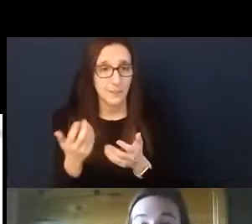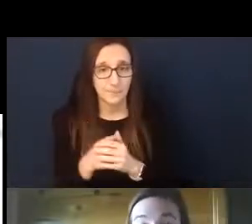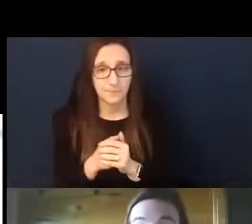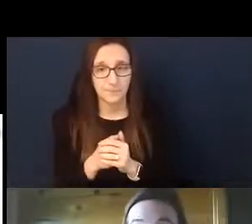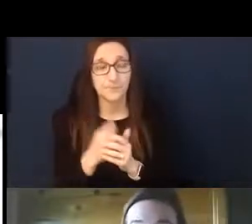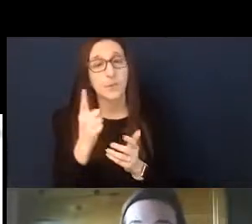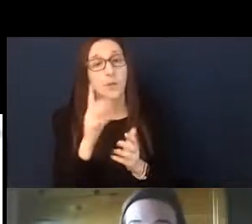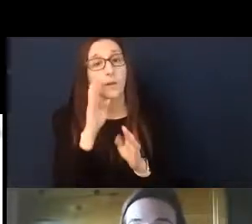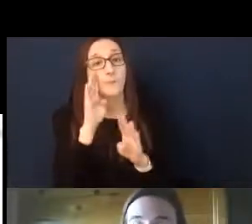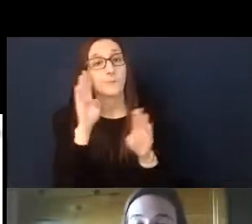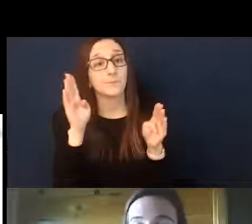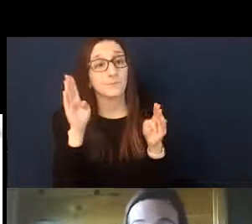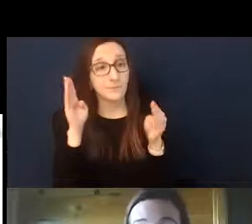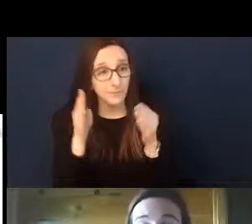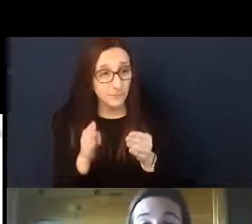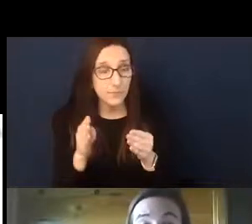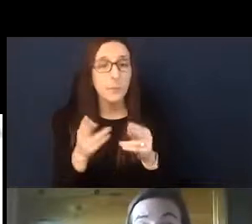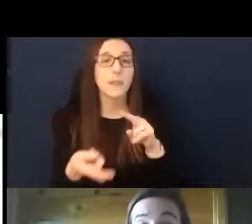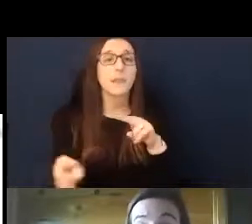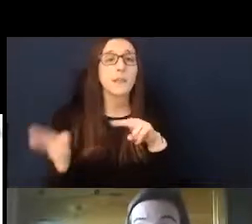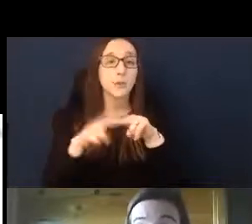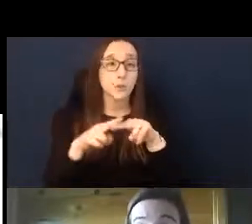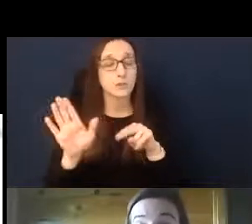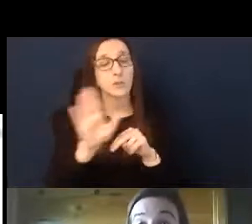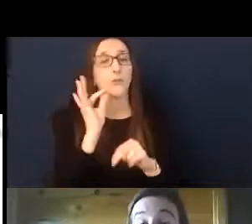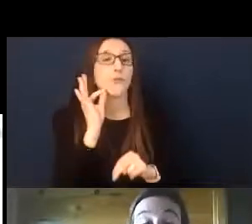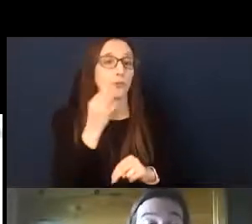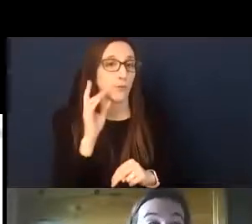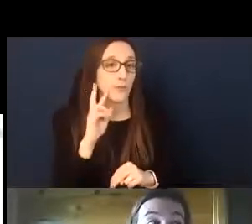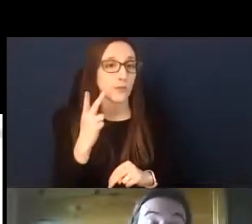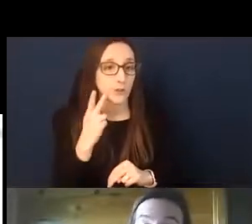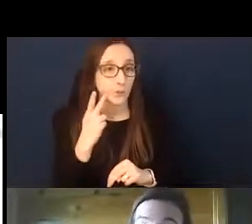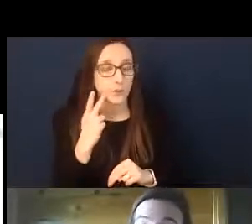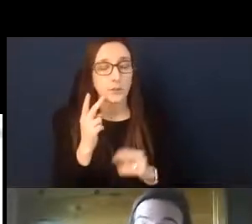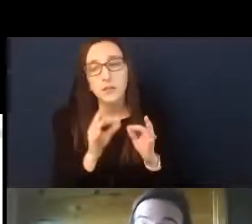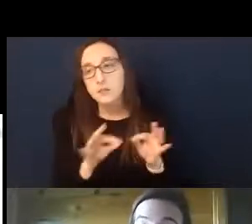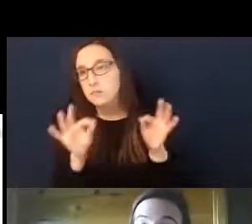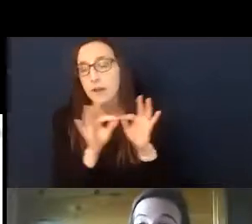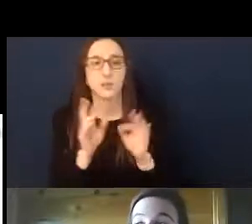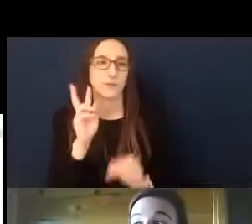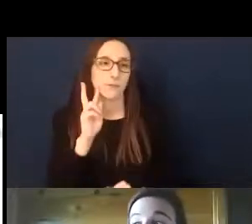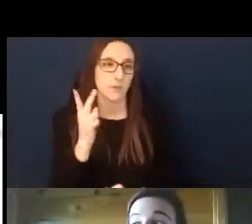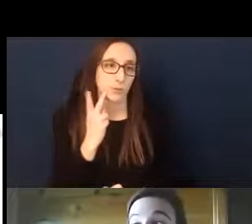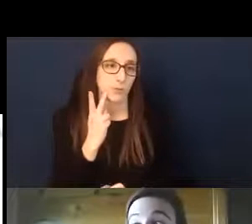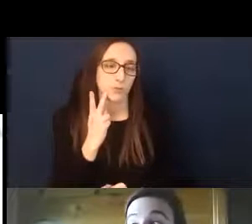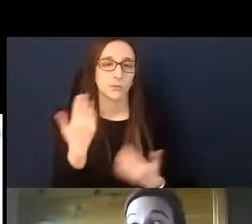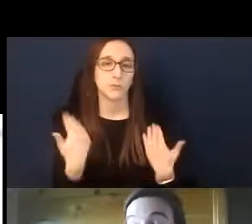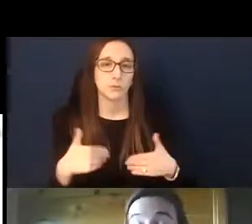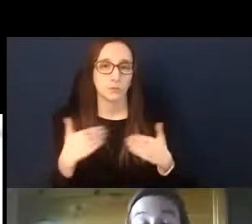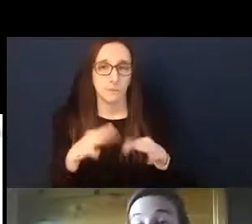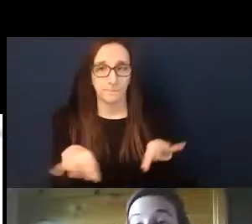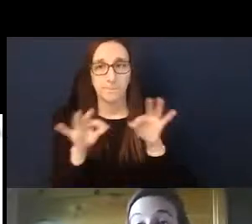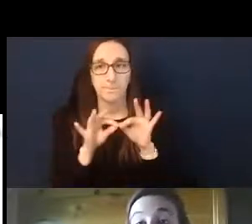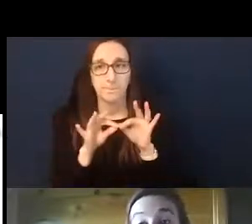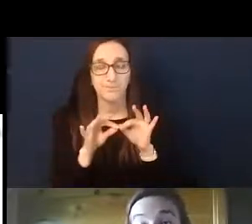really want to focus on is increasing your fruits and vegetables, especially your vegetables. I give